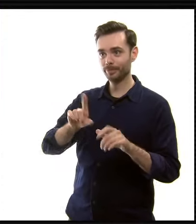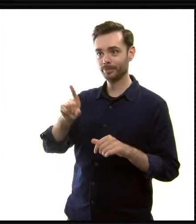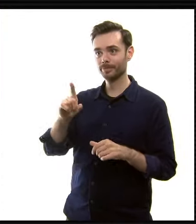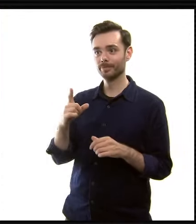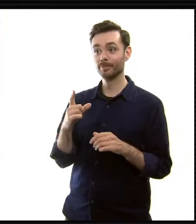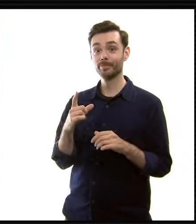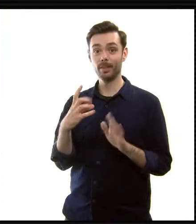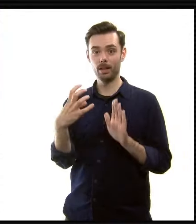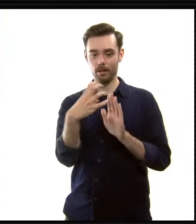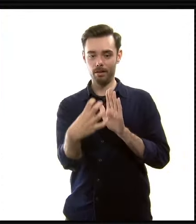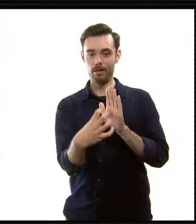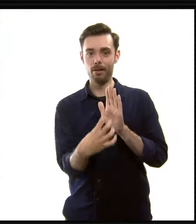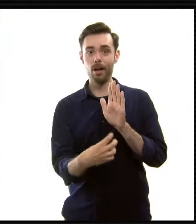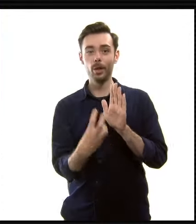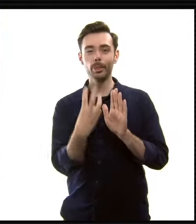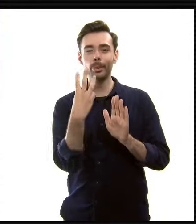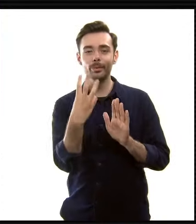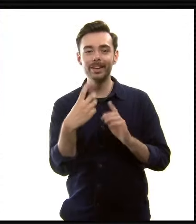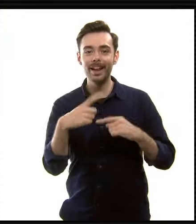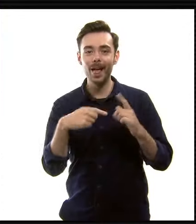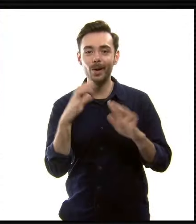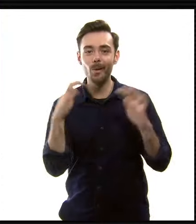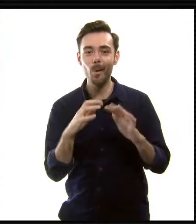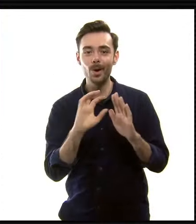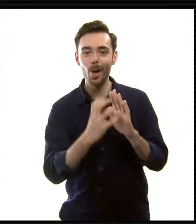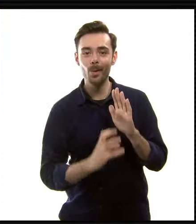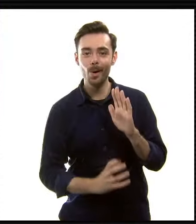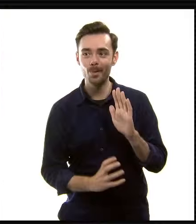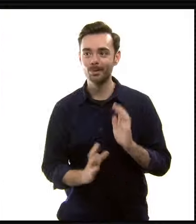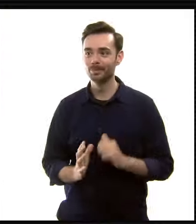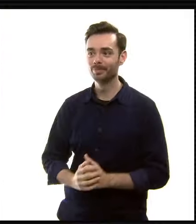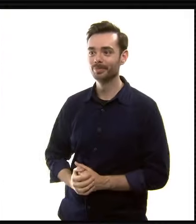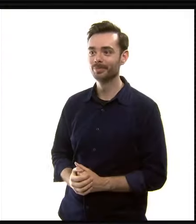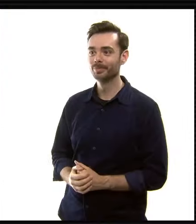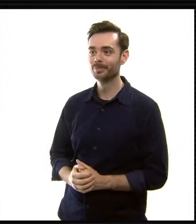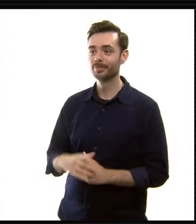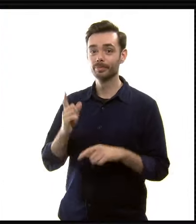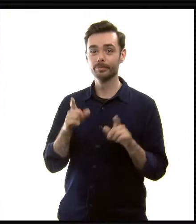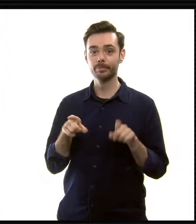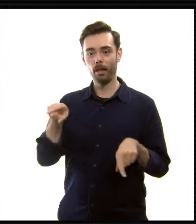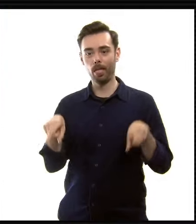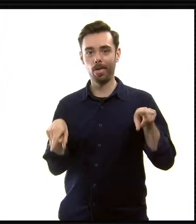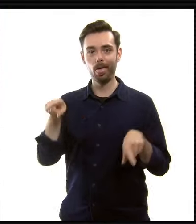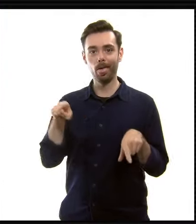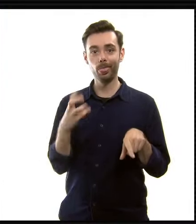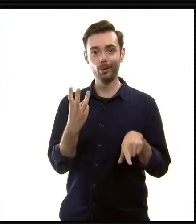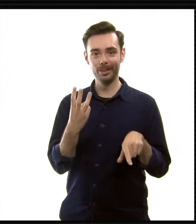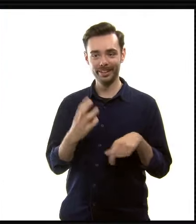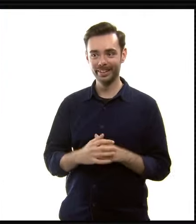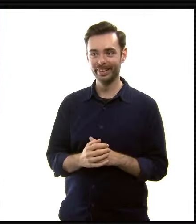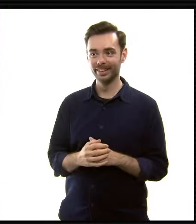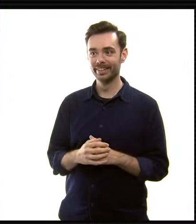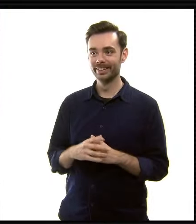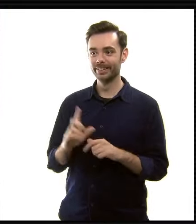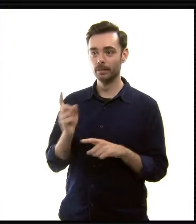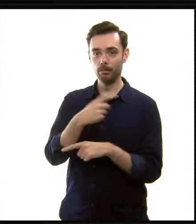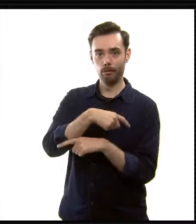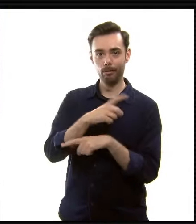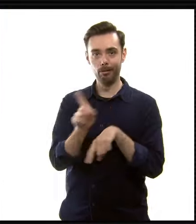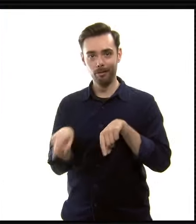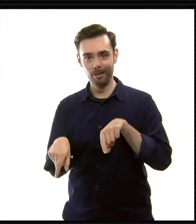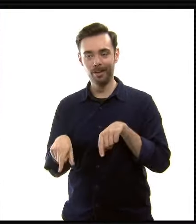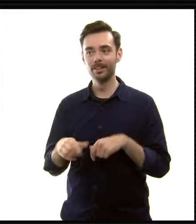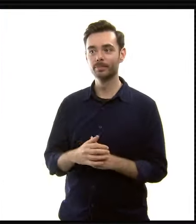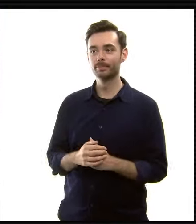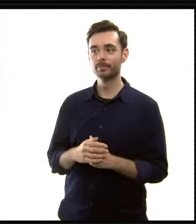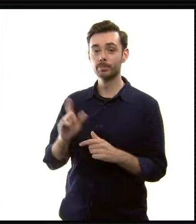logos in my mascot, and look at that. Almost 3 appendages. They cross over. It's a tribute to